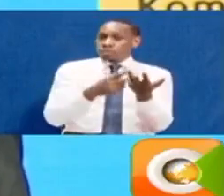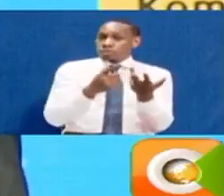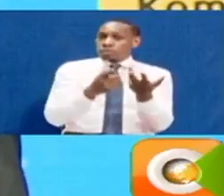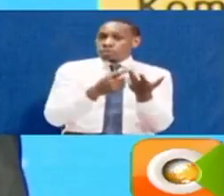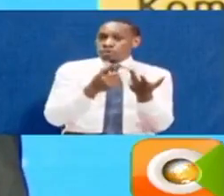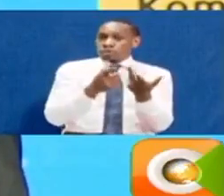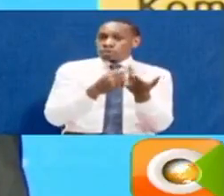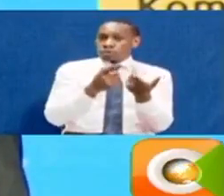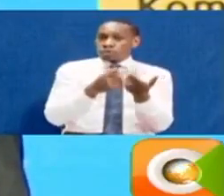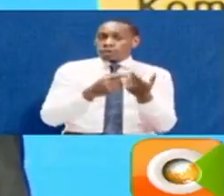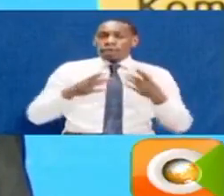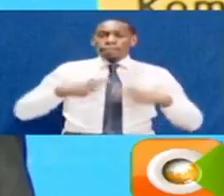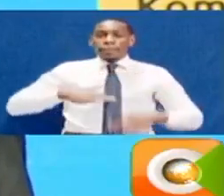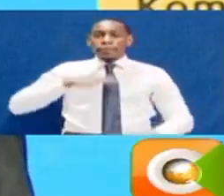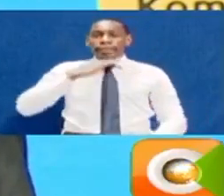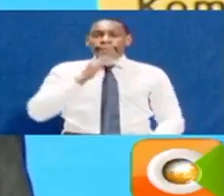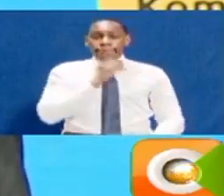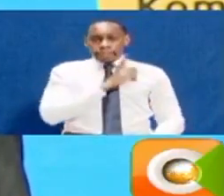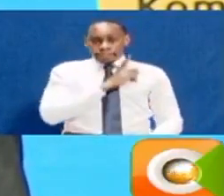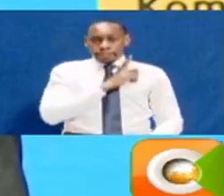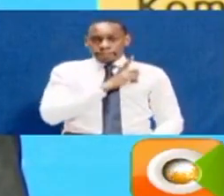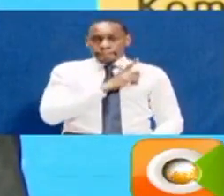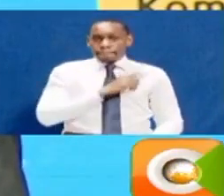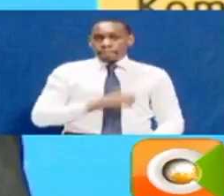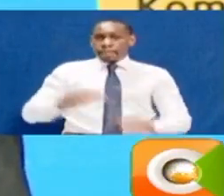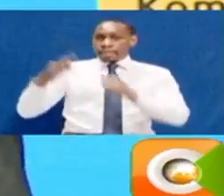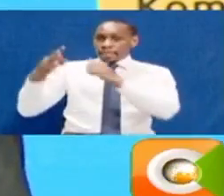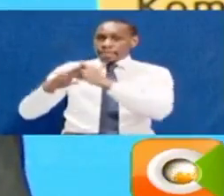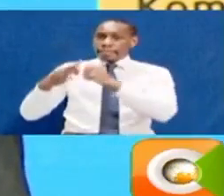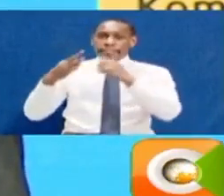of fatalities to 88.